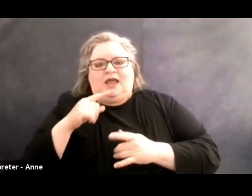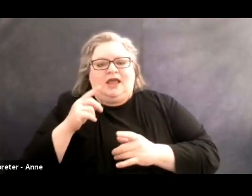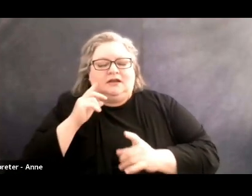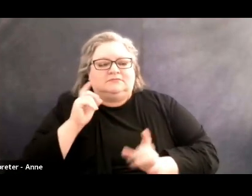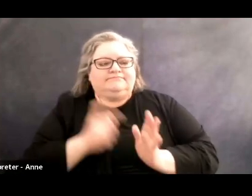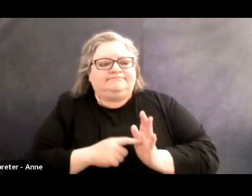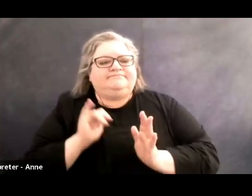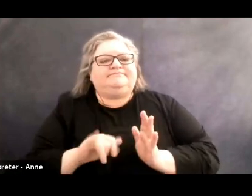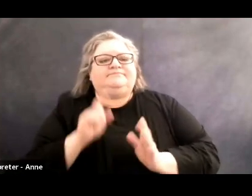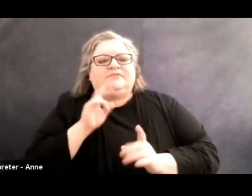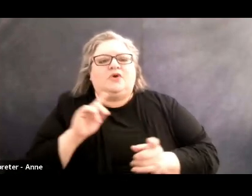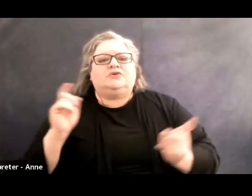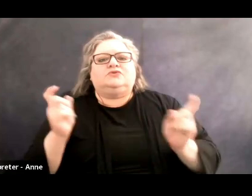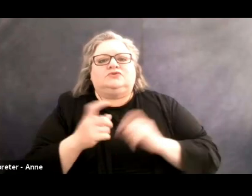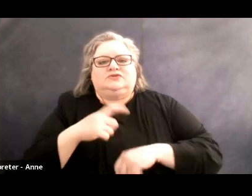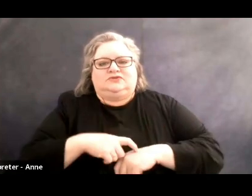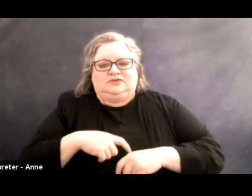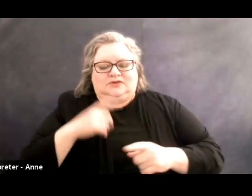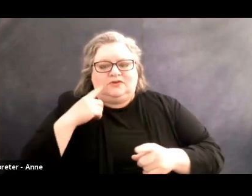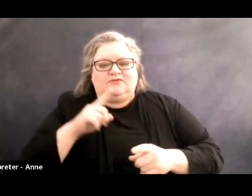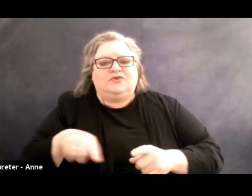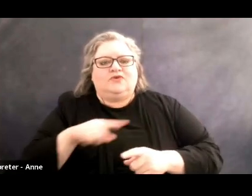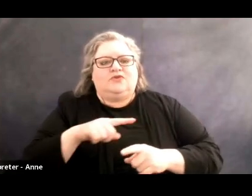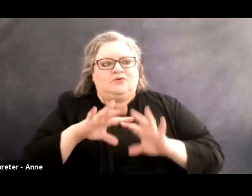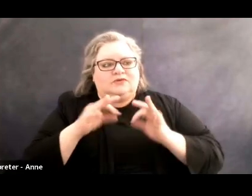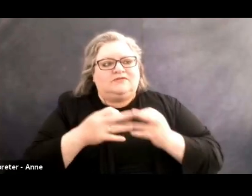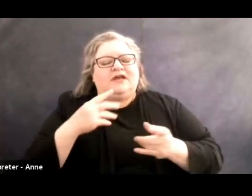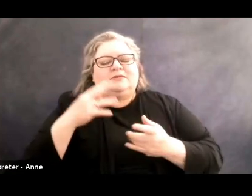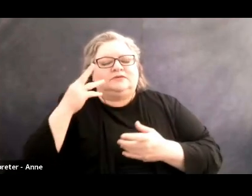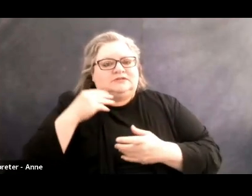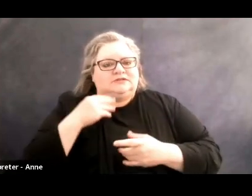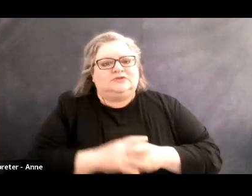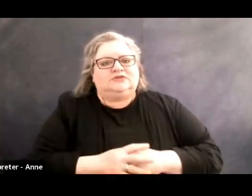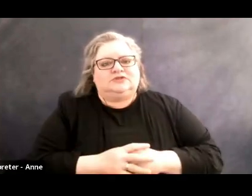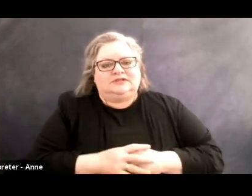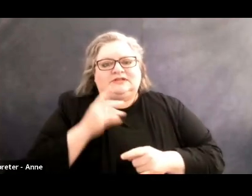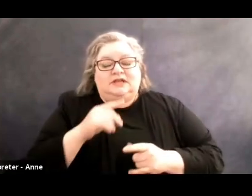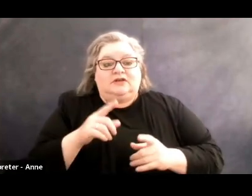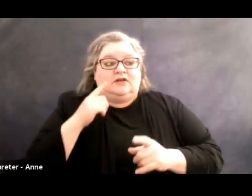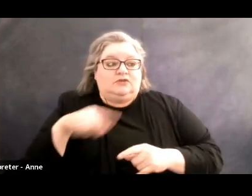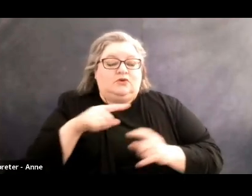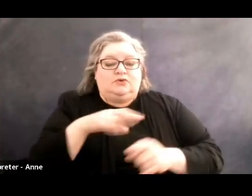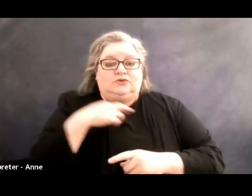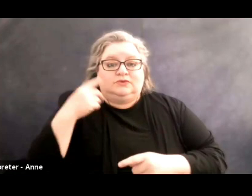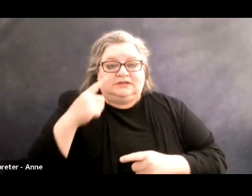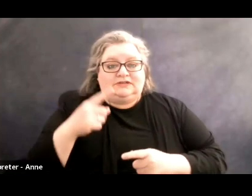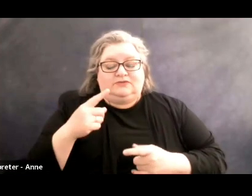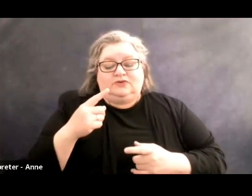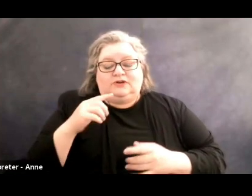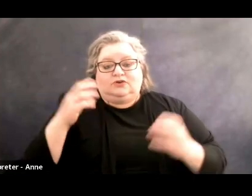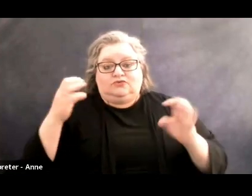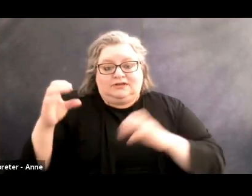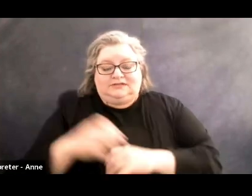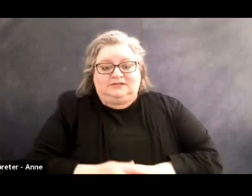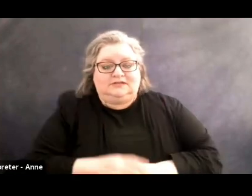for families whose loved ones experience those and are at risk for a mental health crisis. We also hope that this webinar will help